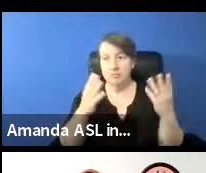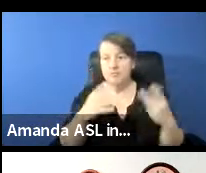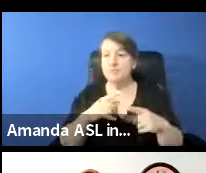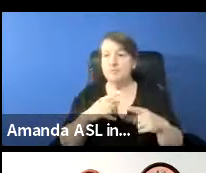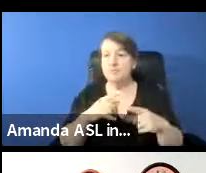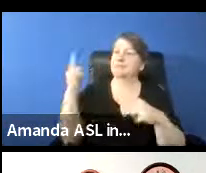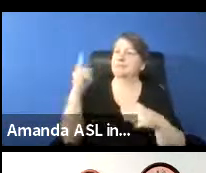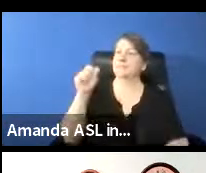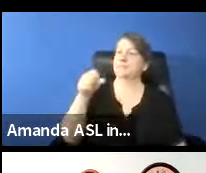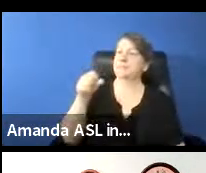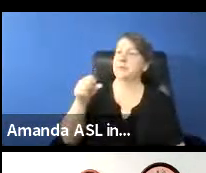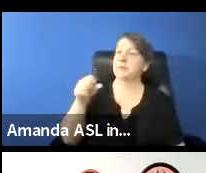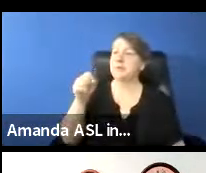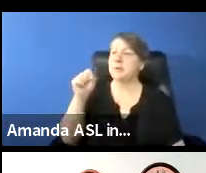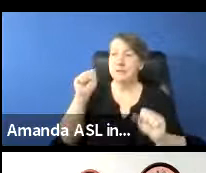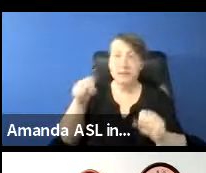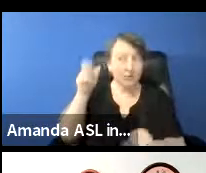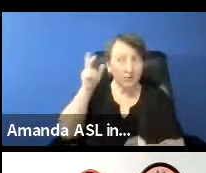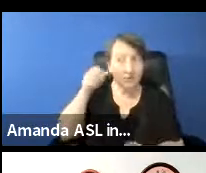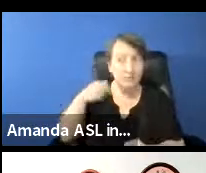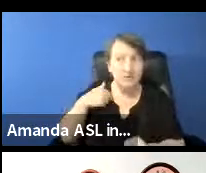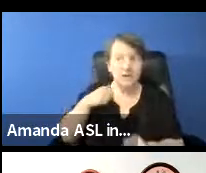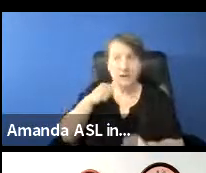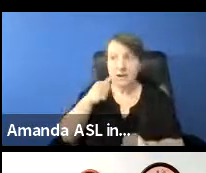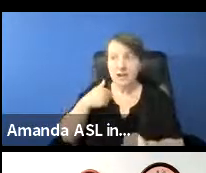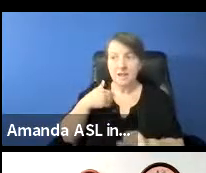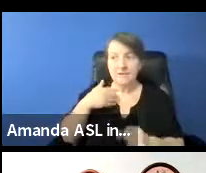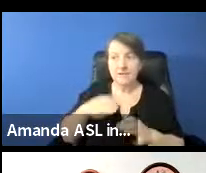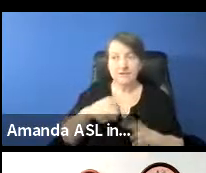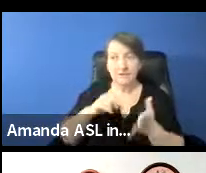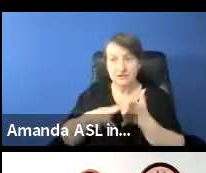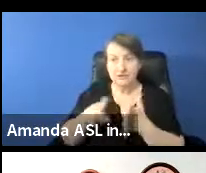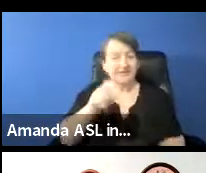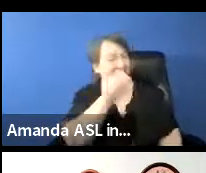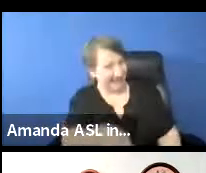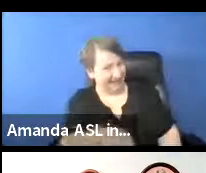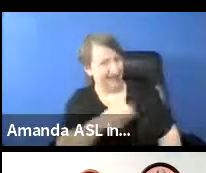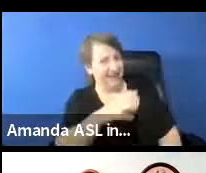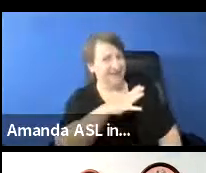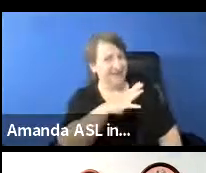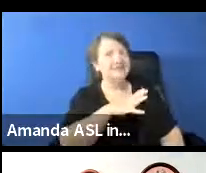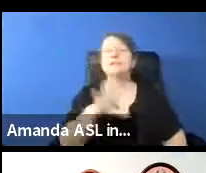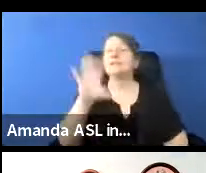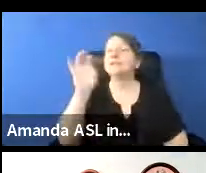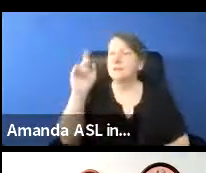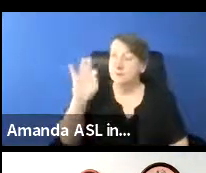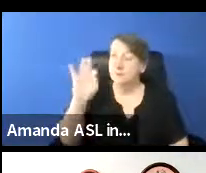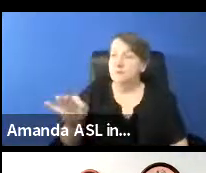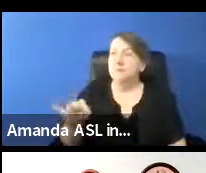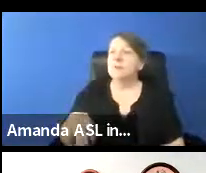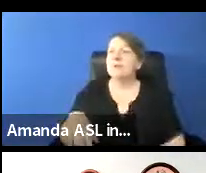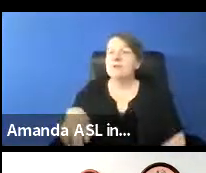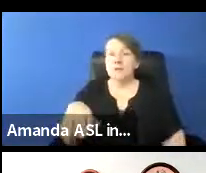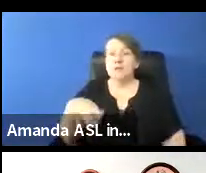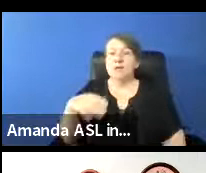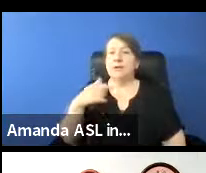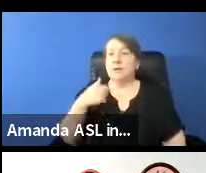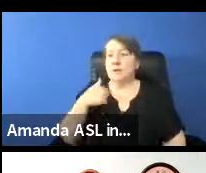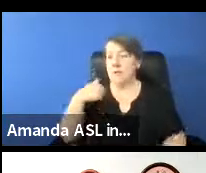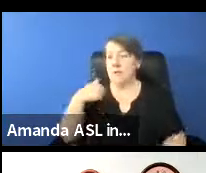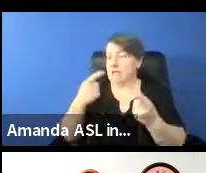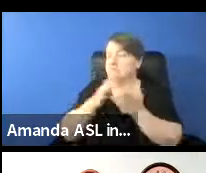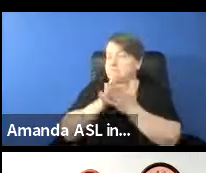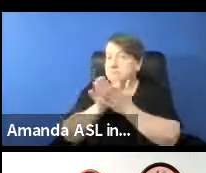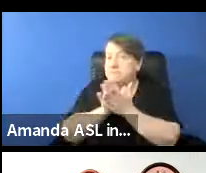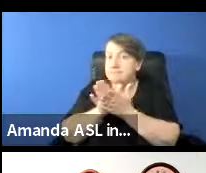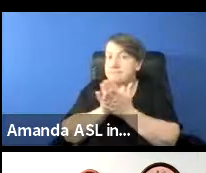So can you hear me? Because I didn't get a chance to check We my audio. can. Okay, good. So I have been anxious